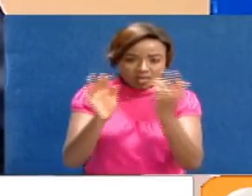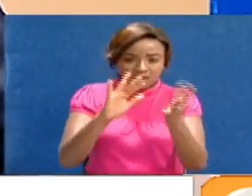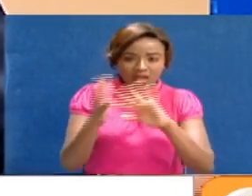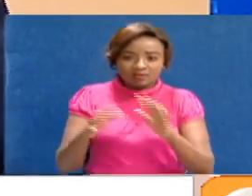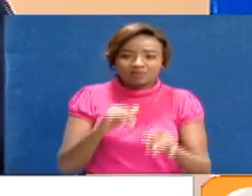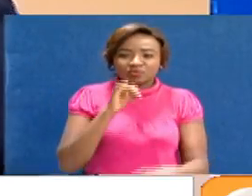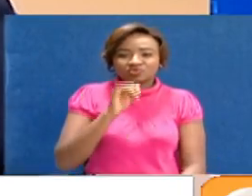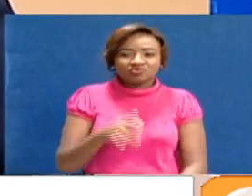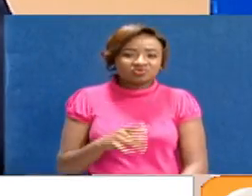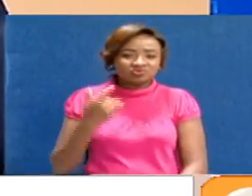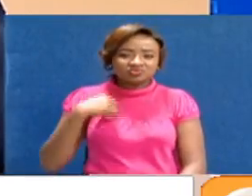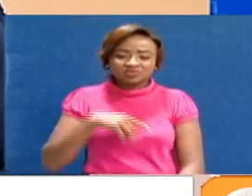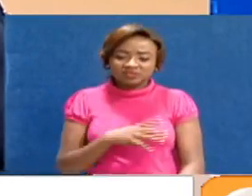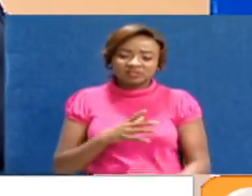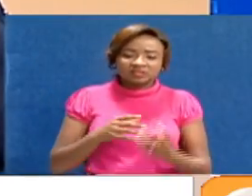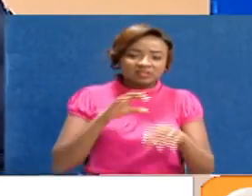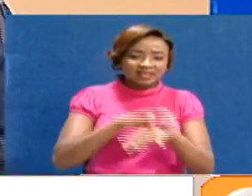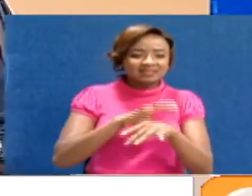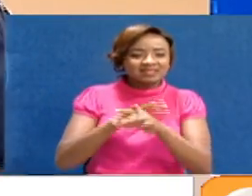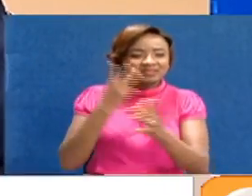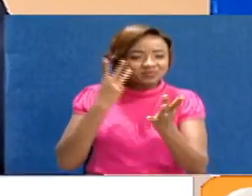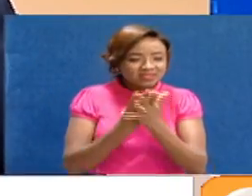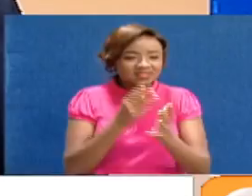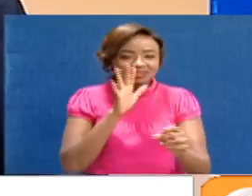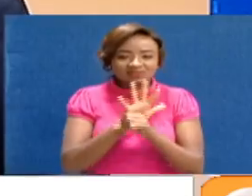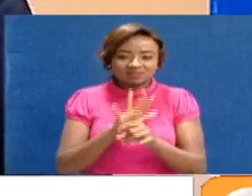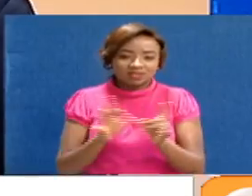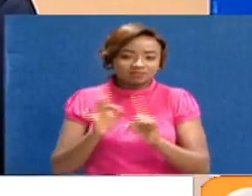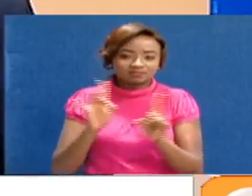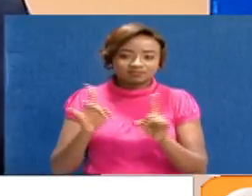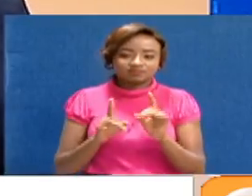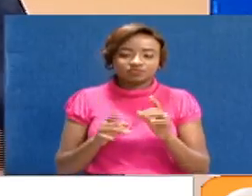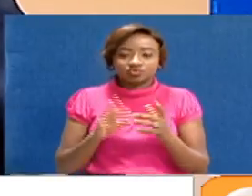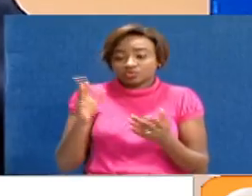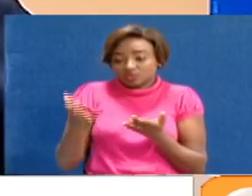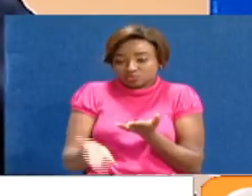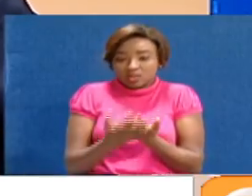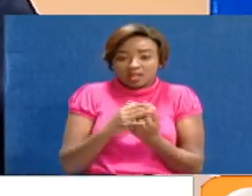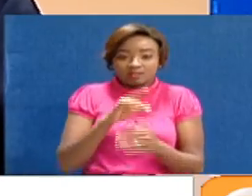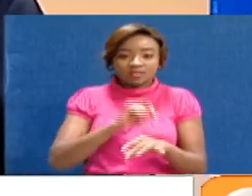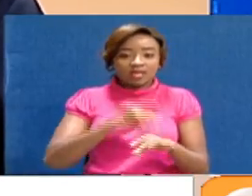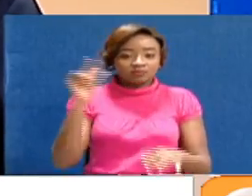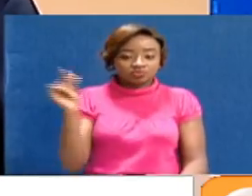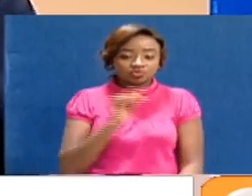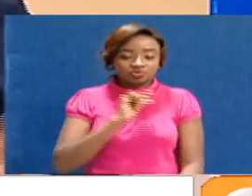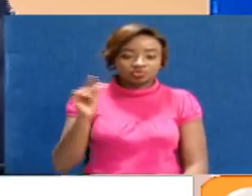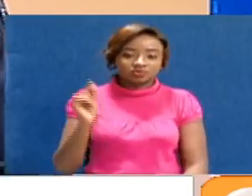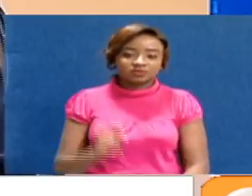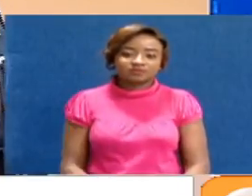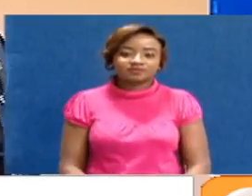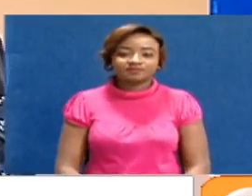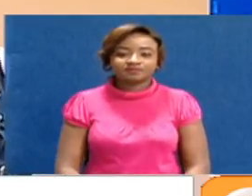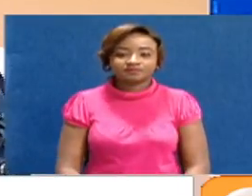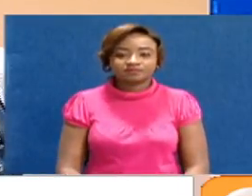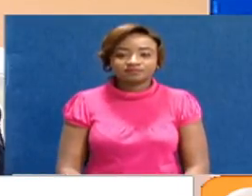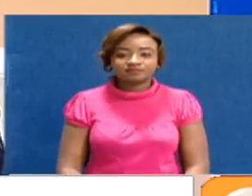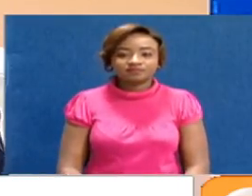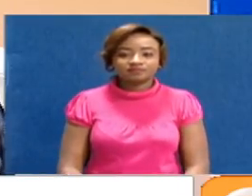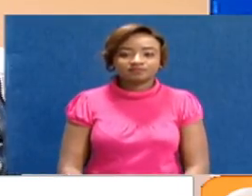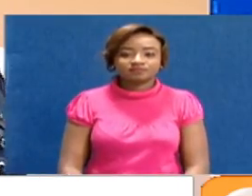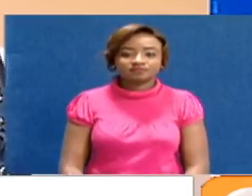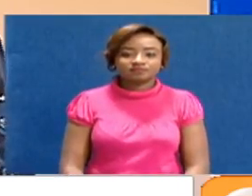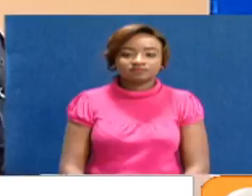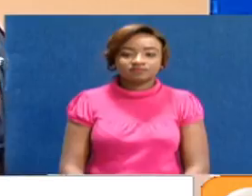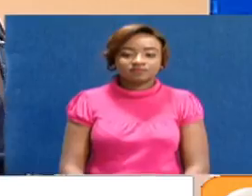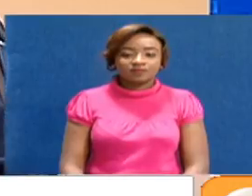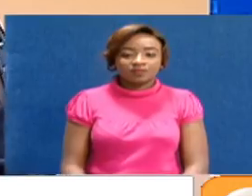of having to get several witnesses to testify. So that will cut the time taken between the prosecution and up to the time we